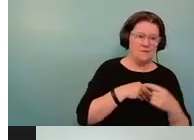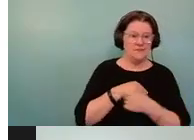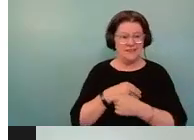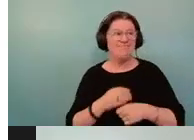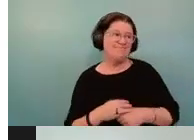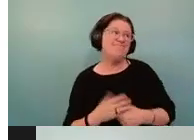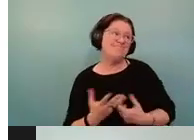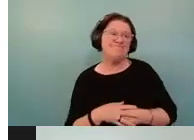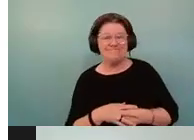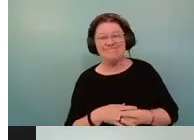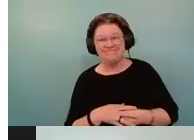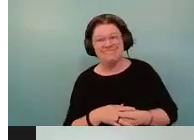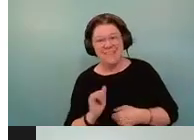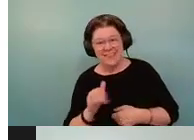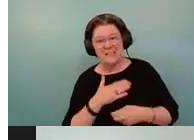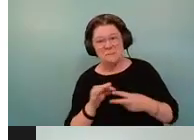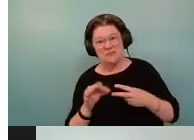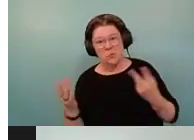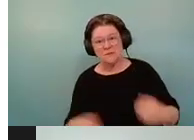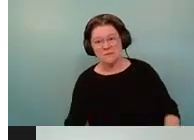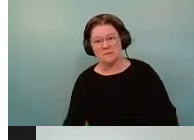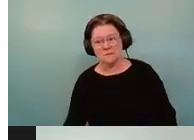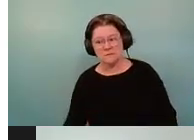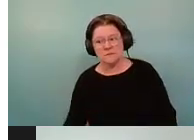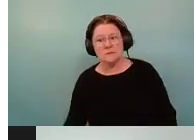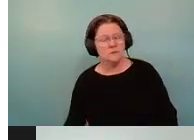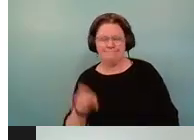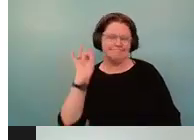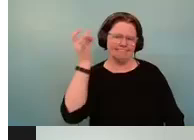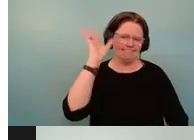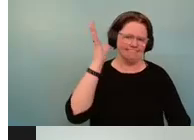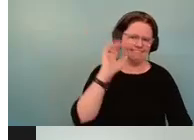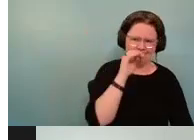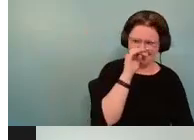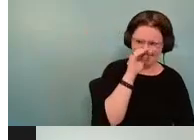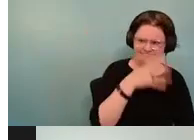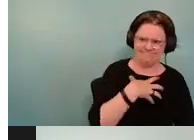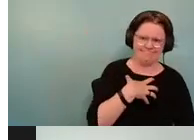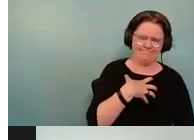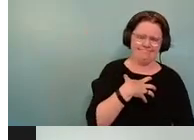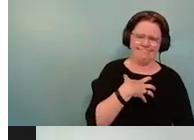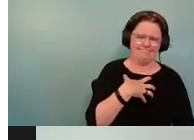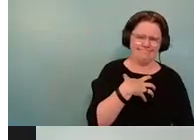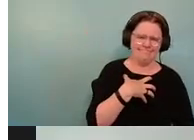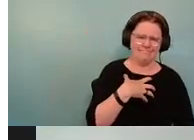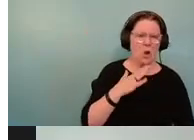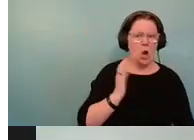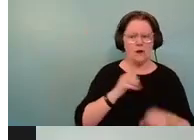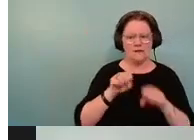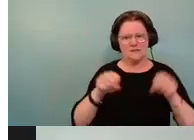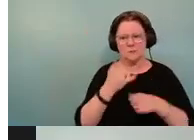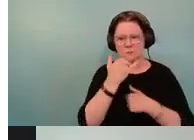that's the choice that they make is really, there's something wrong with our system, but that is